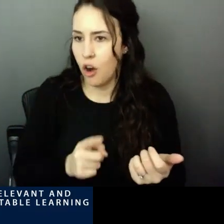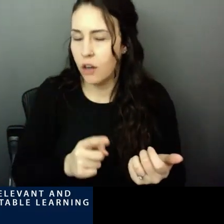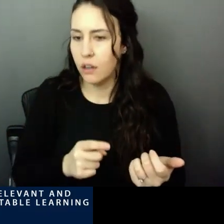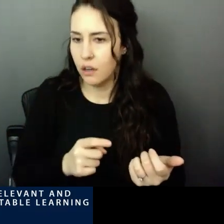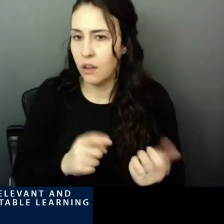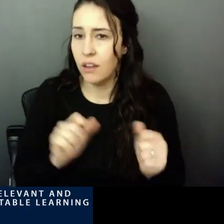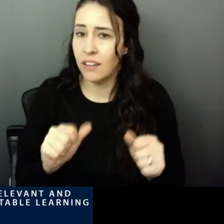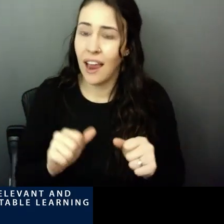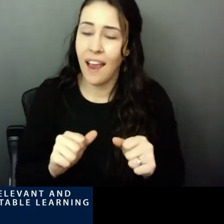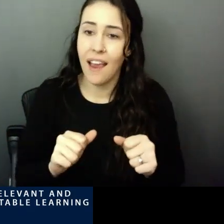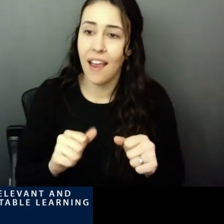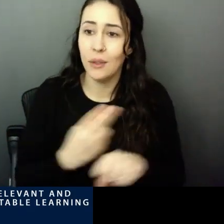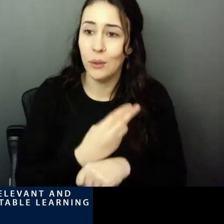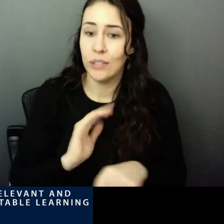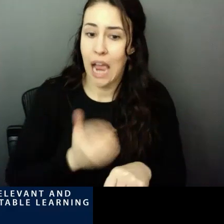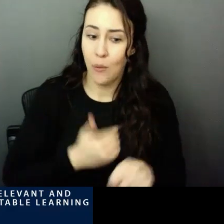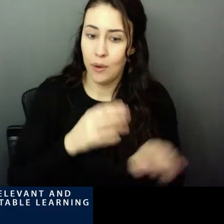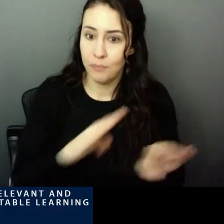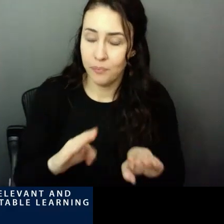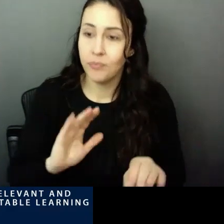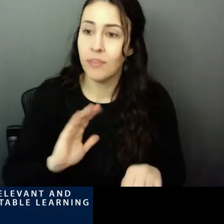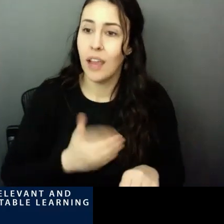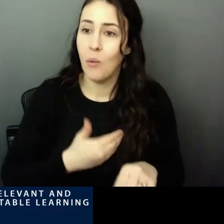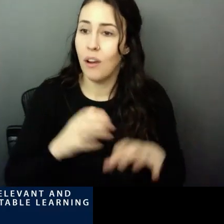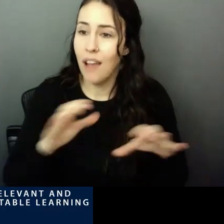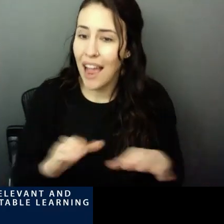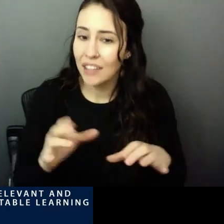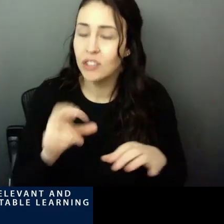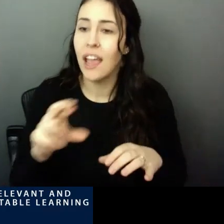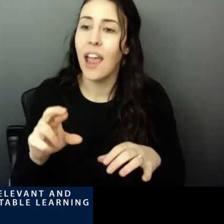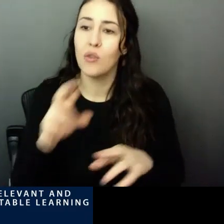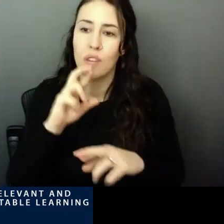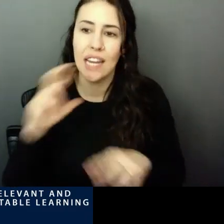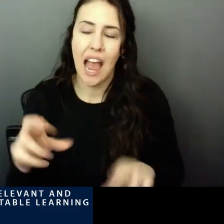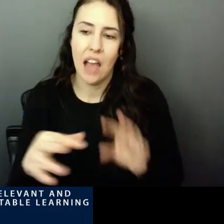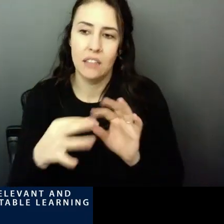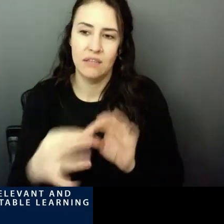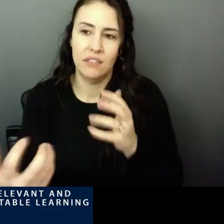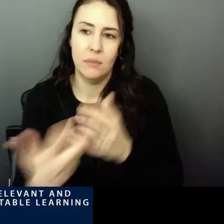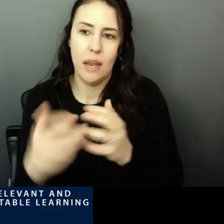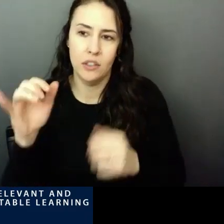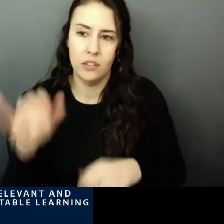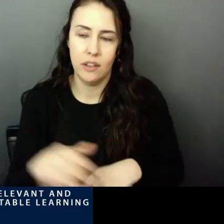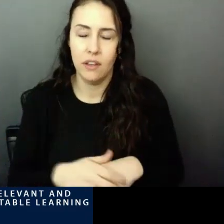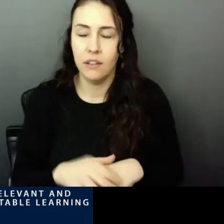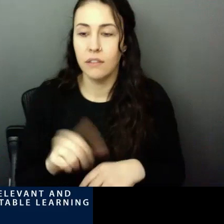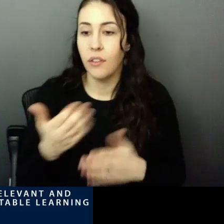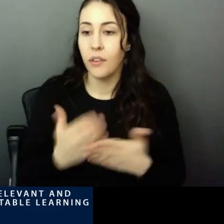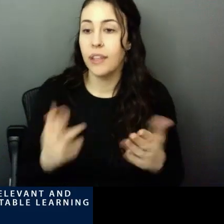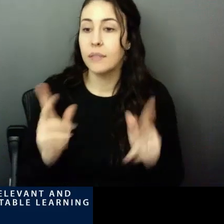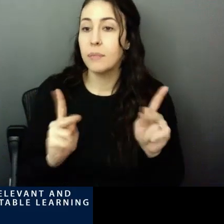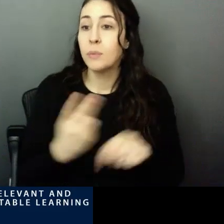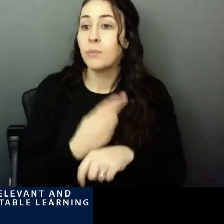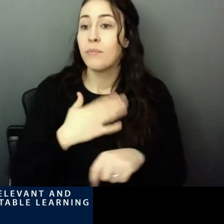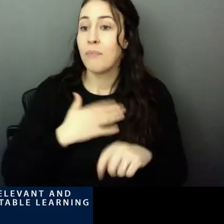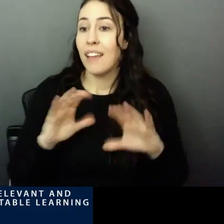behaviors and our actions and react in that thing. I think some other things that people have used in my classes is like with